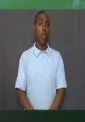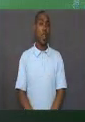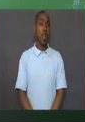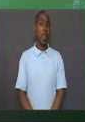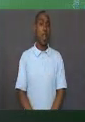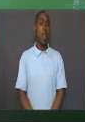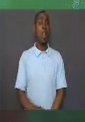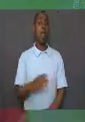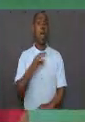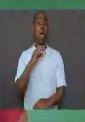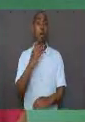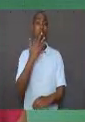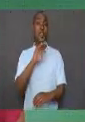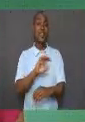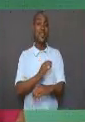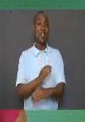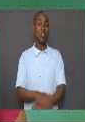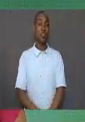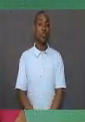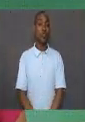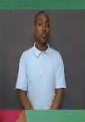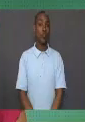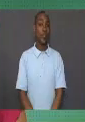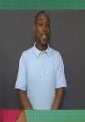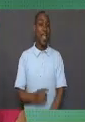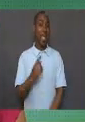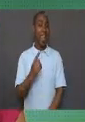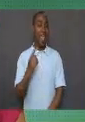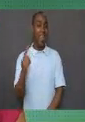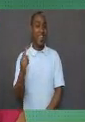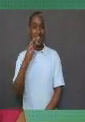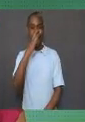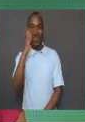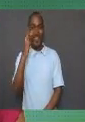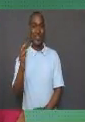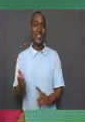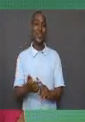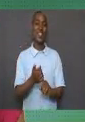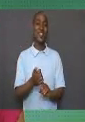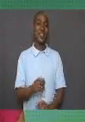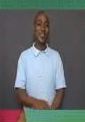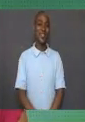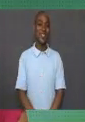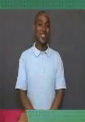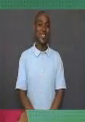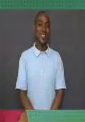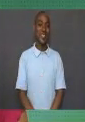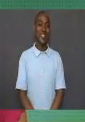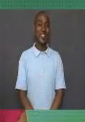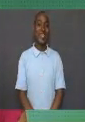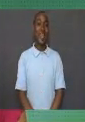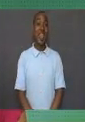blood cells. Some of these reasons include to replace